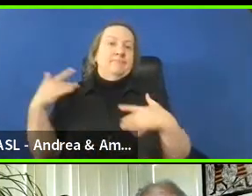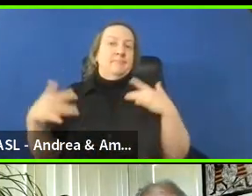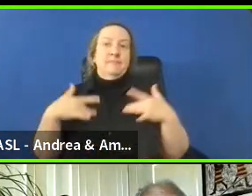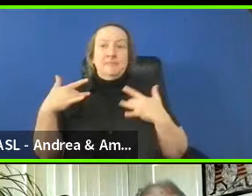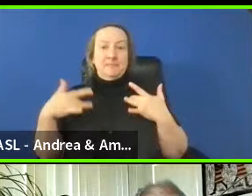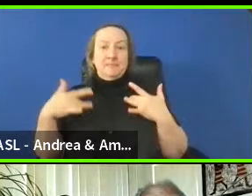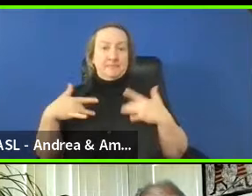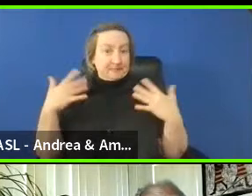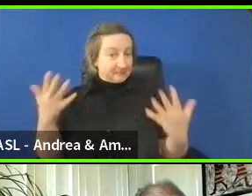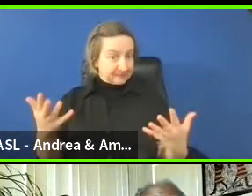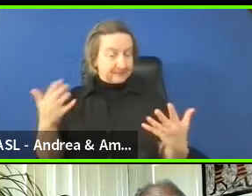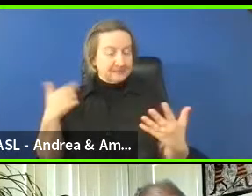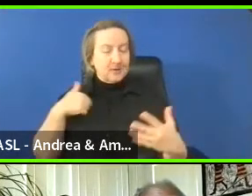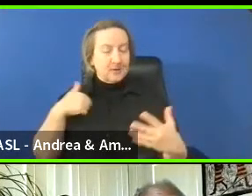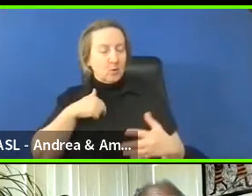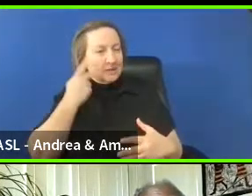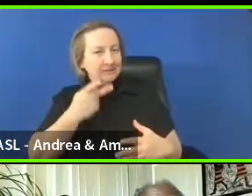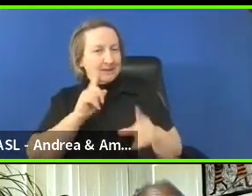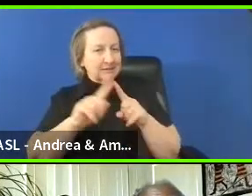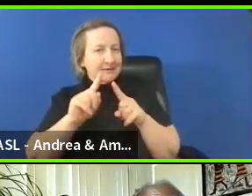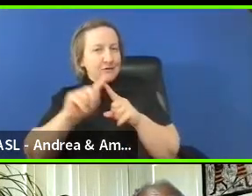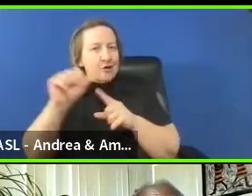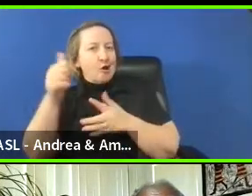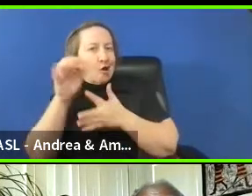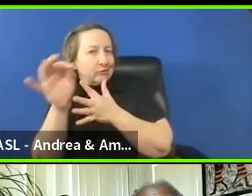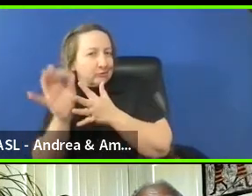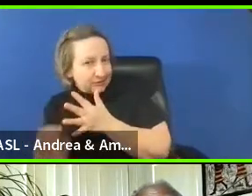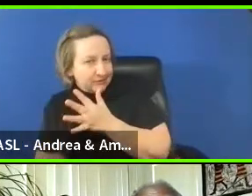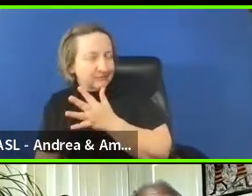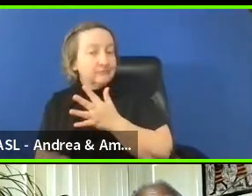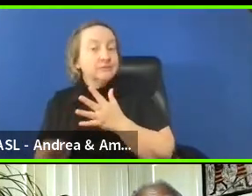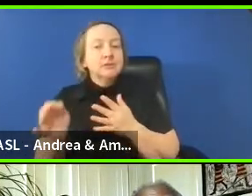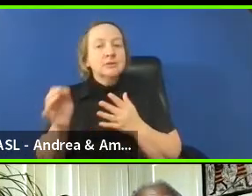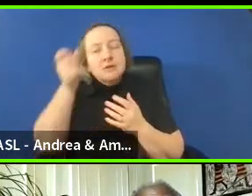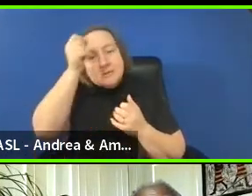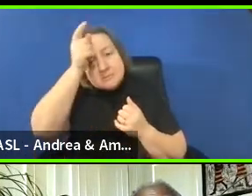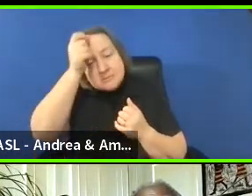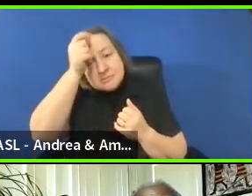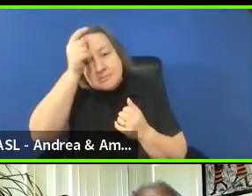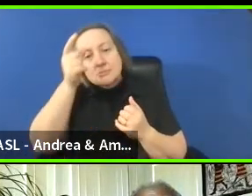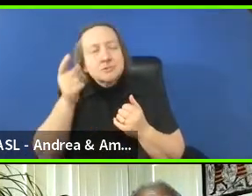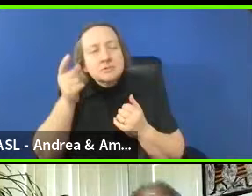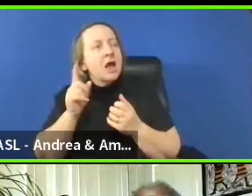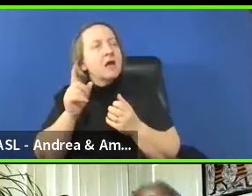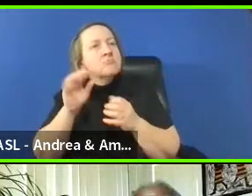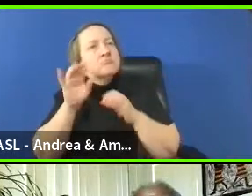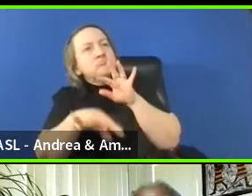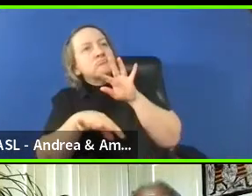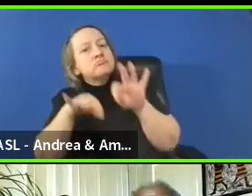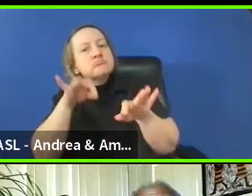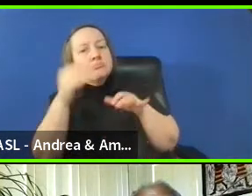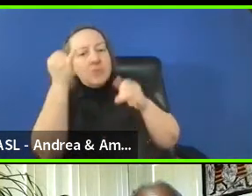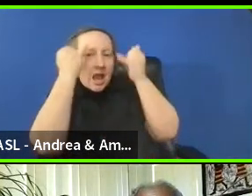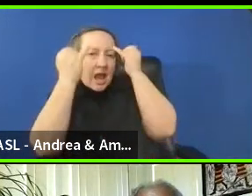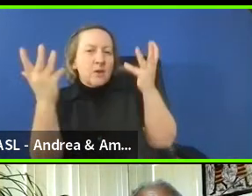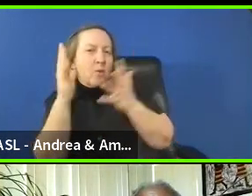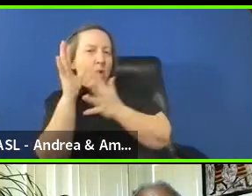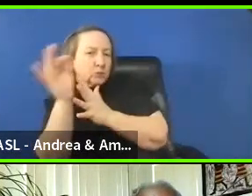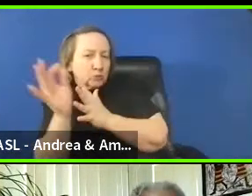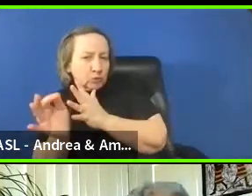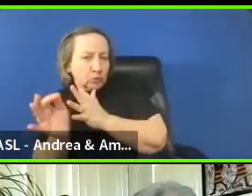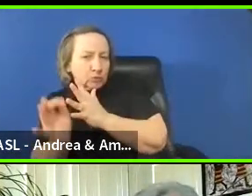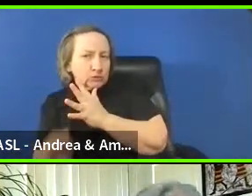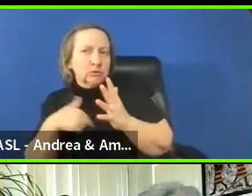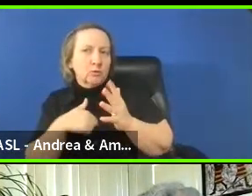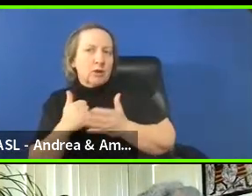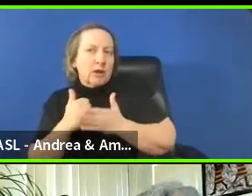to look at specific alternatives and be able to understand and weigh in on what the choices are that we can